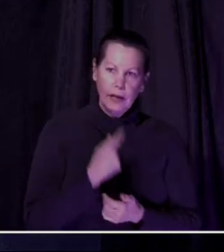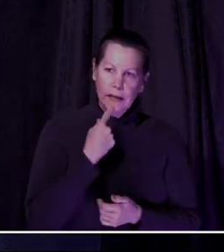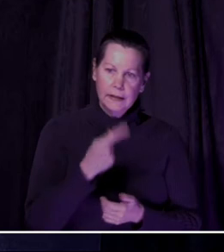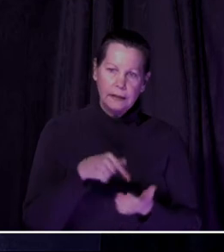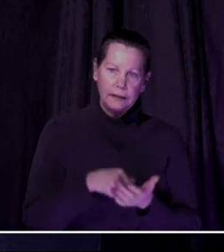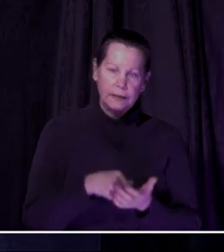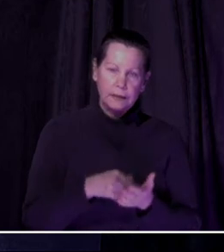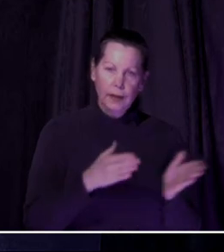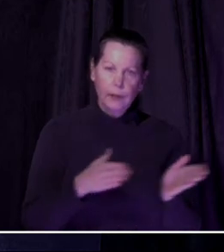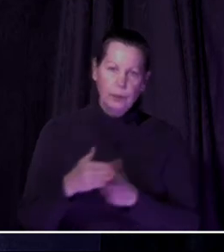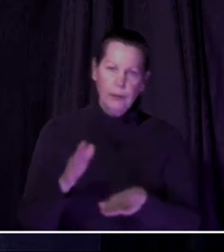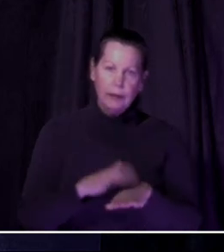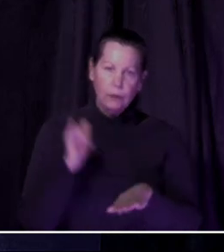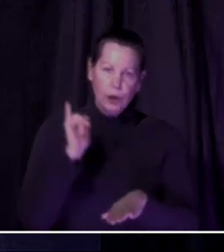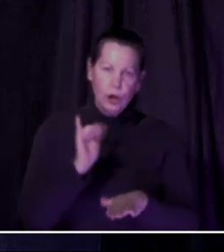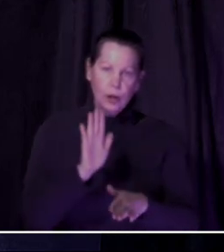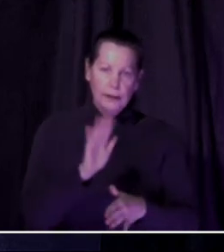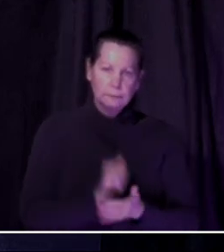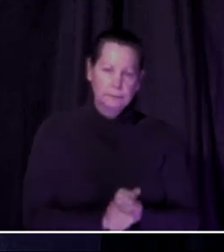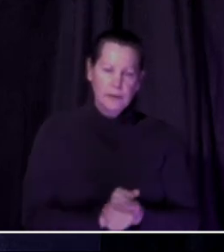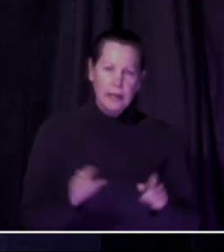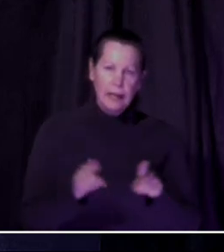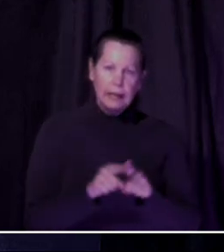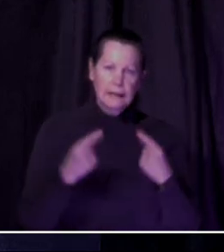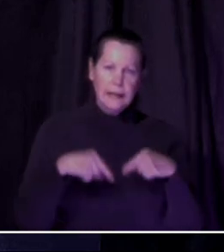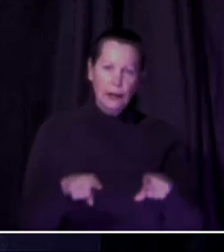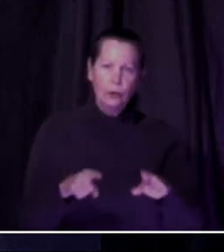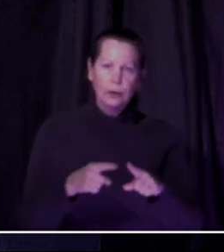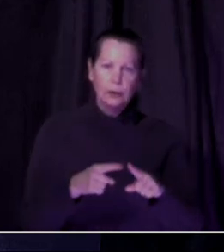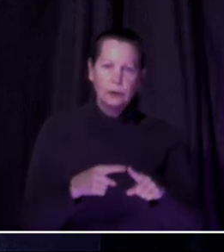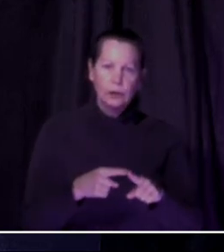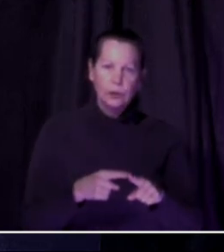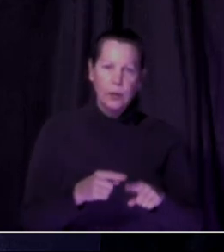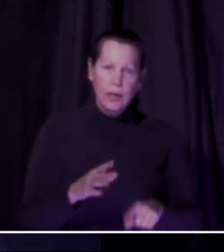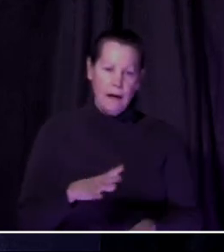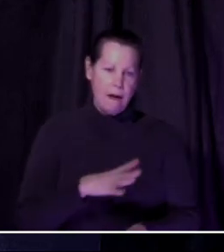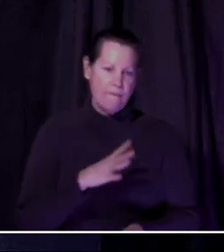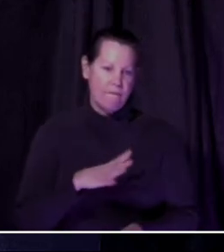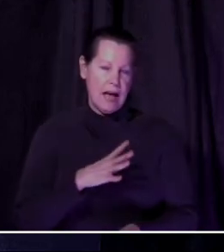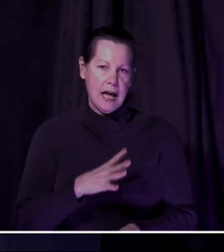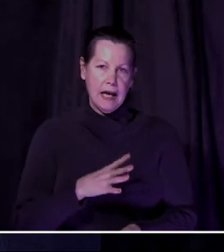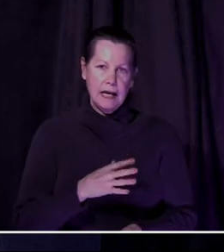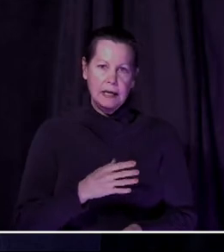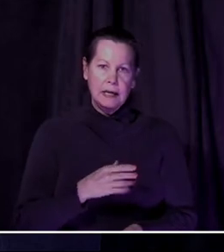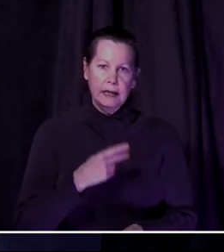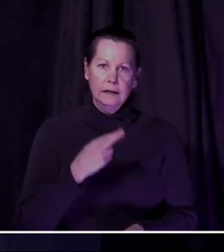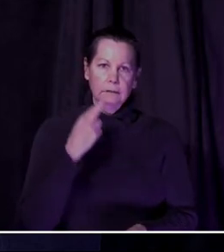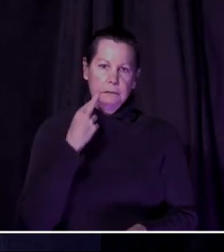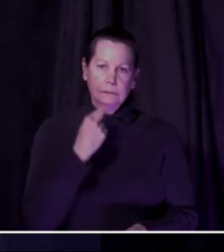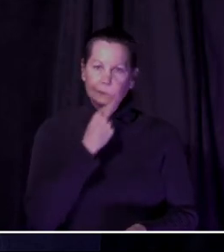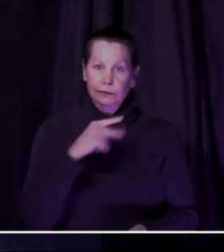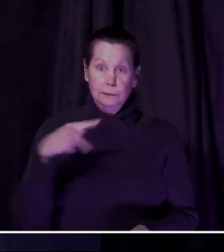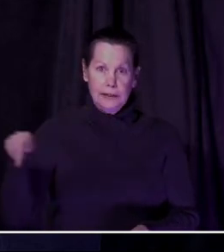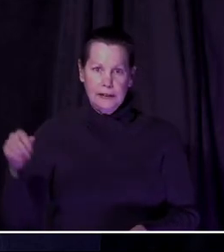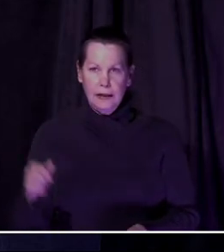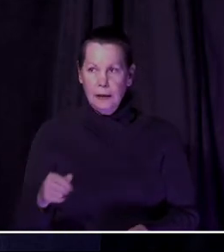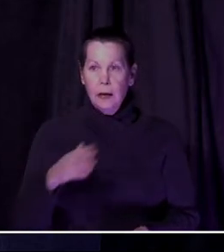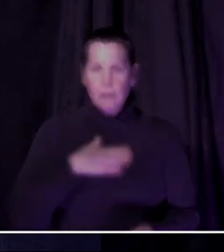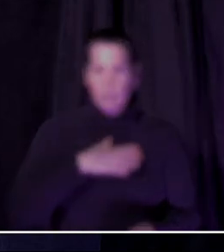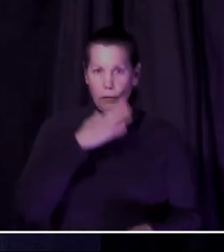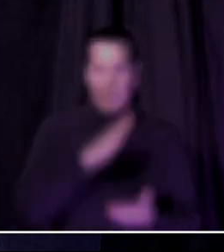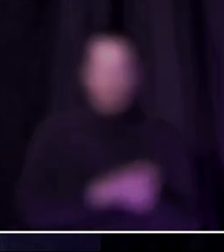here, preparing for your calling is like going to a fine pizzeria. And me and Teresa have been to some good pizzerias.